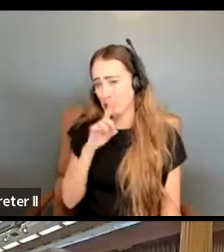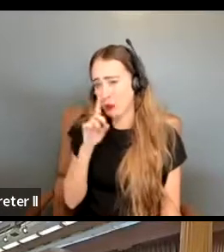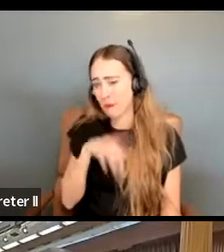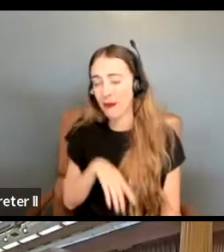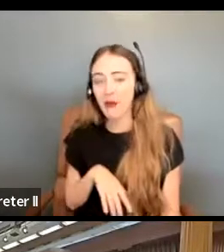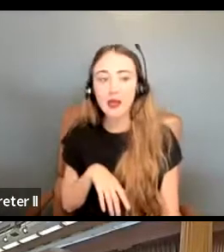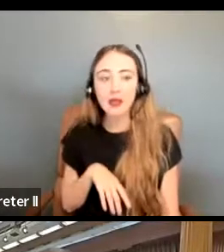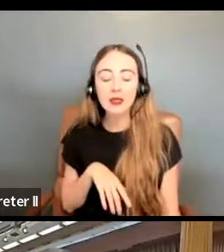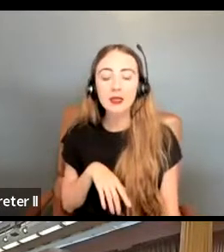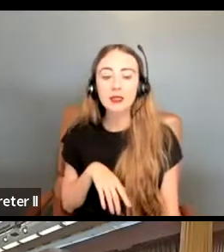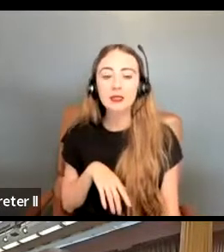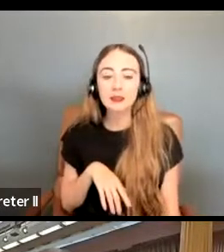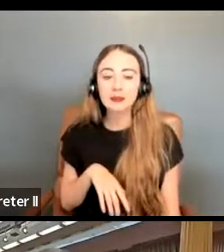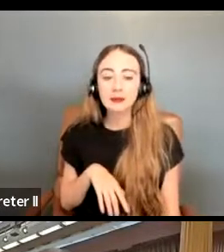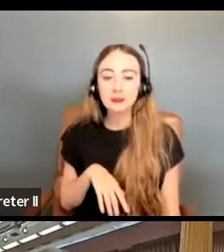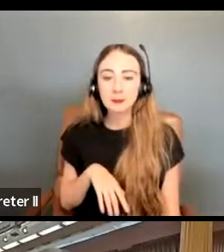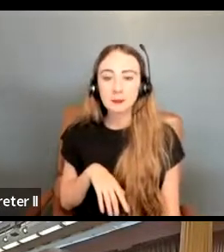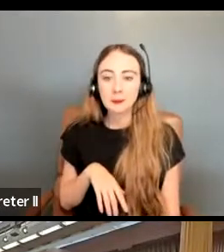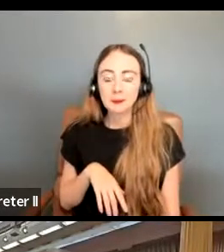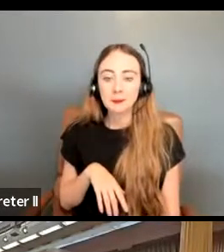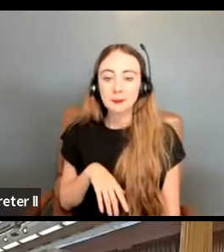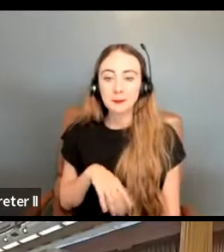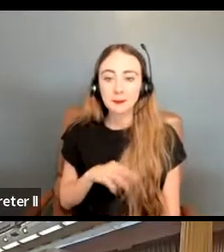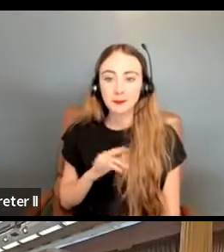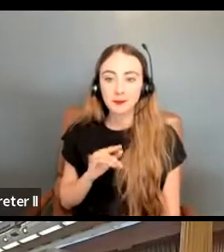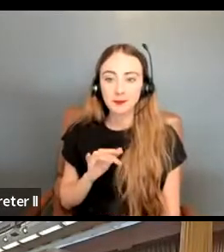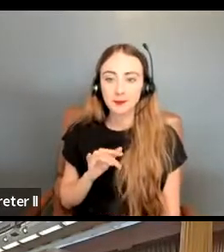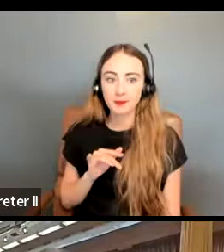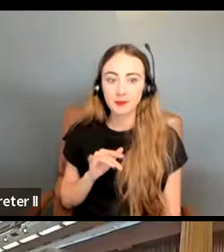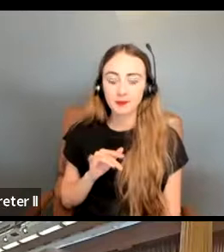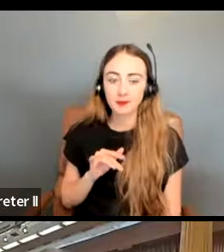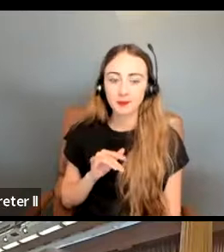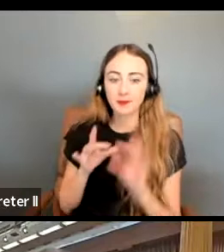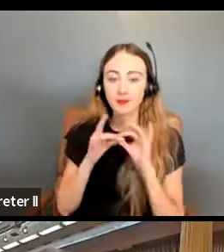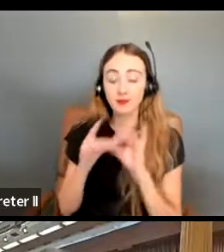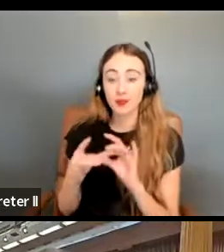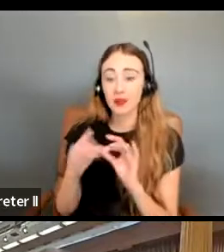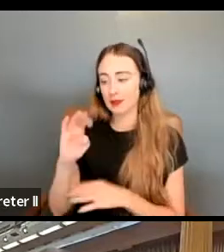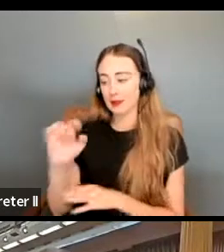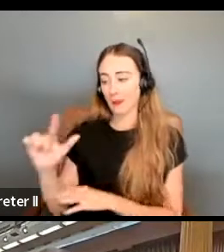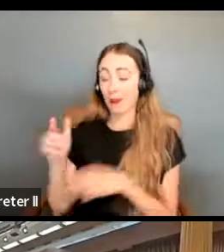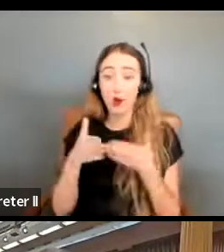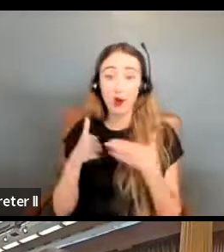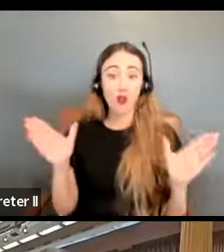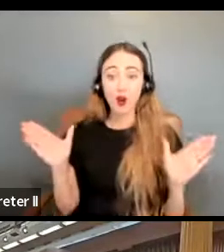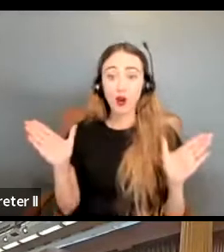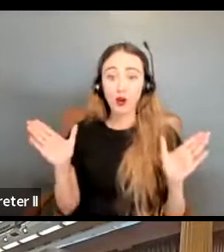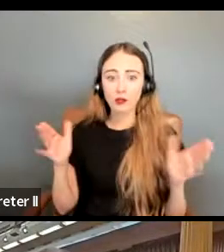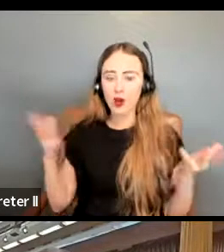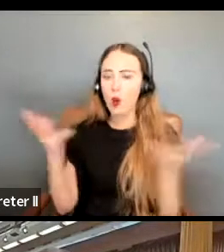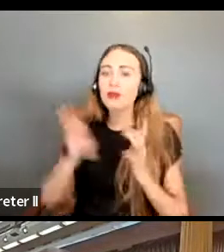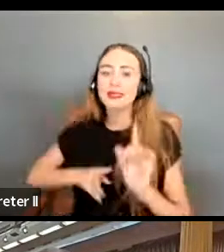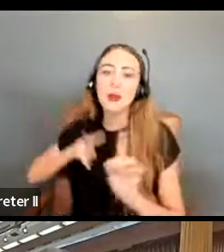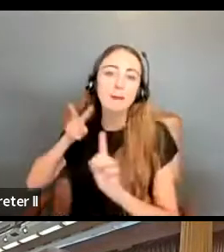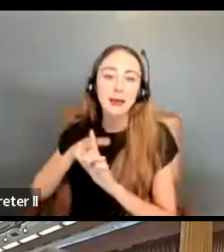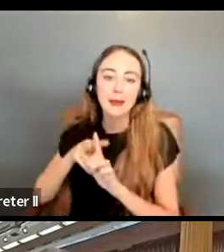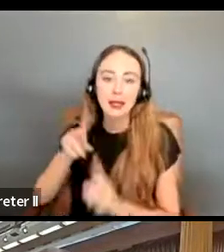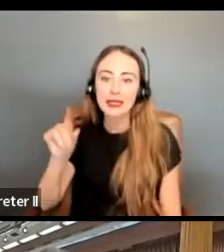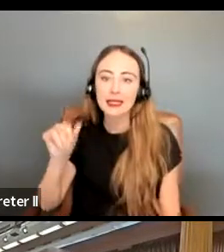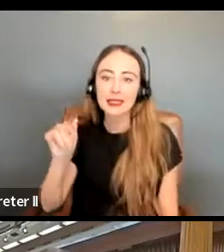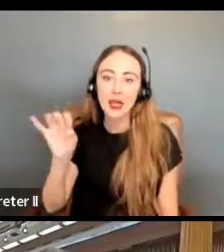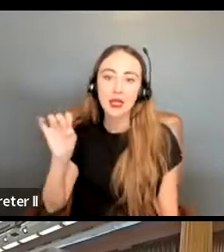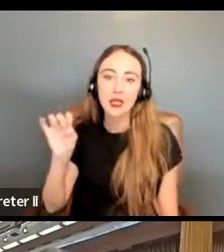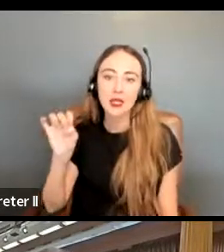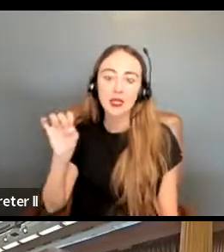indulge. In terms of the bill overall, what is the applicability date?